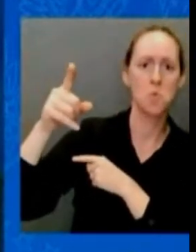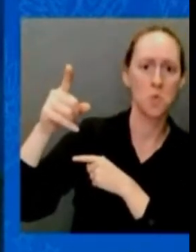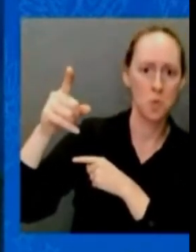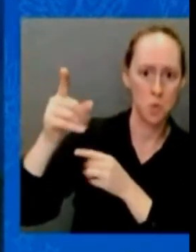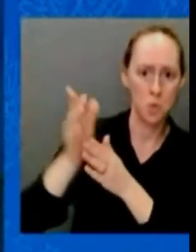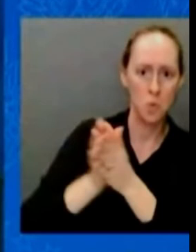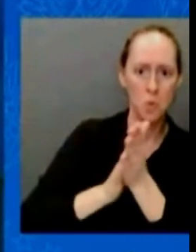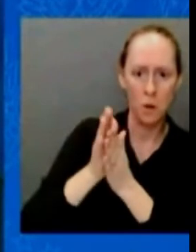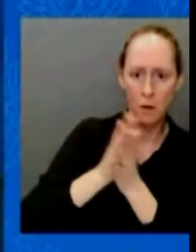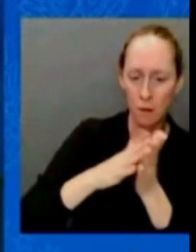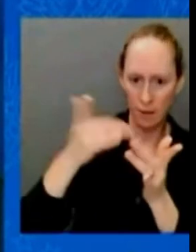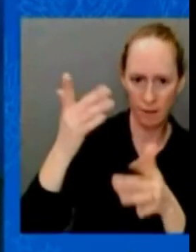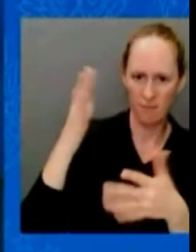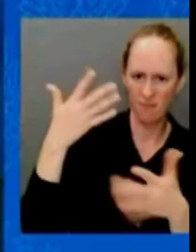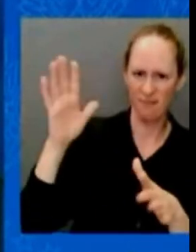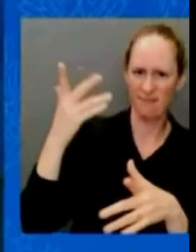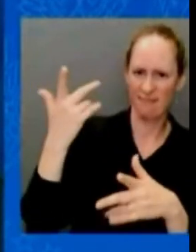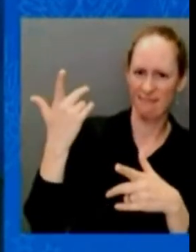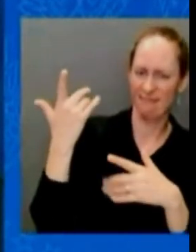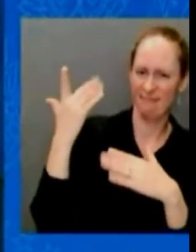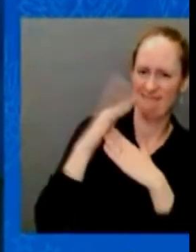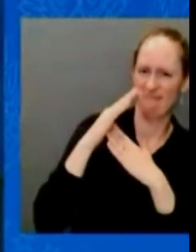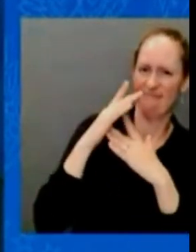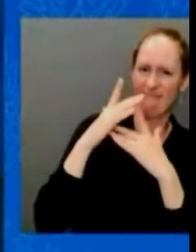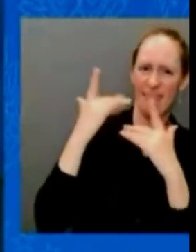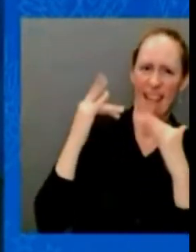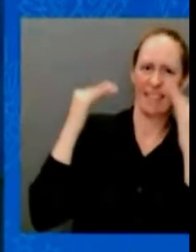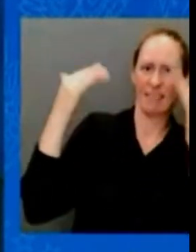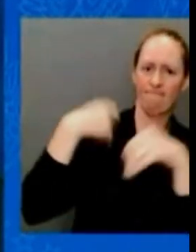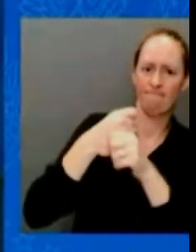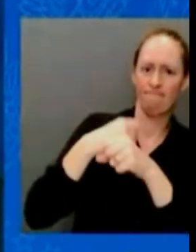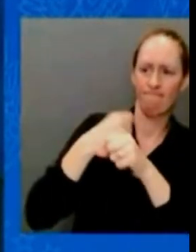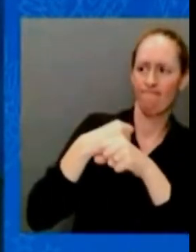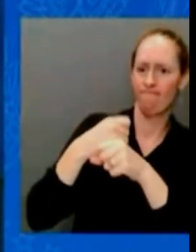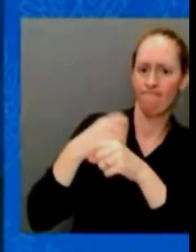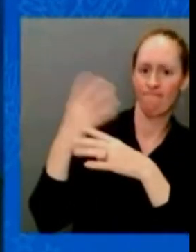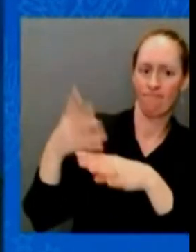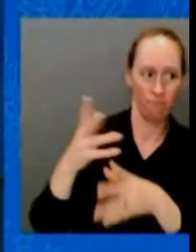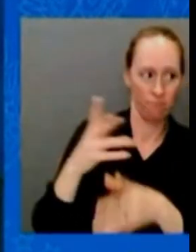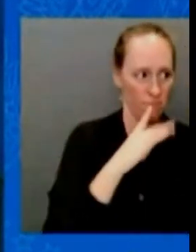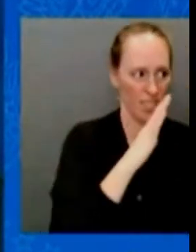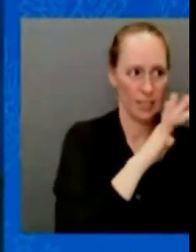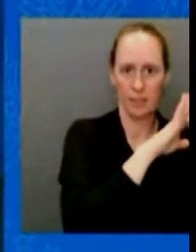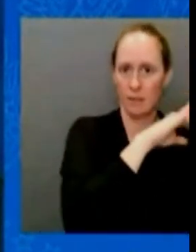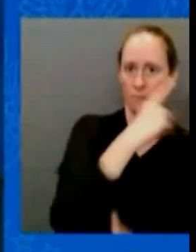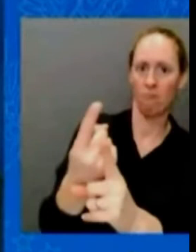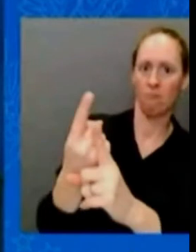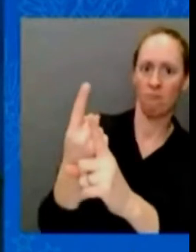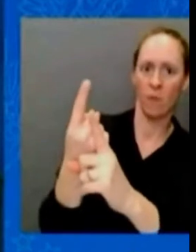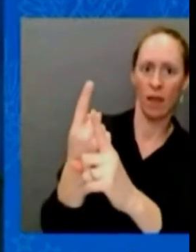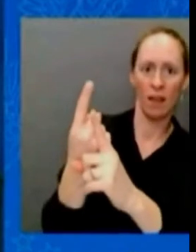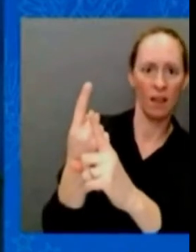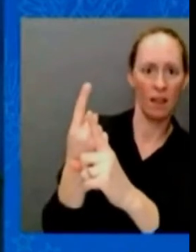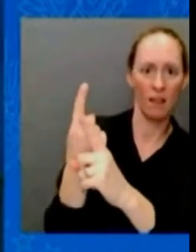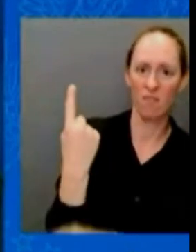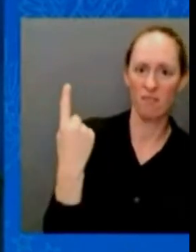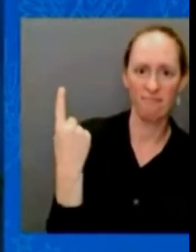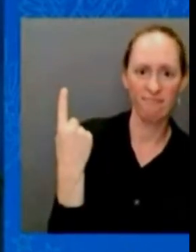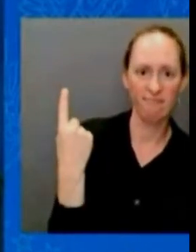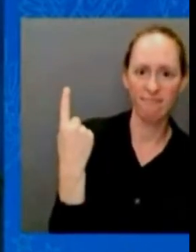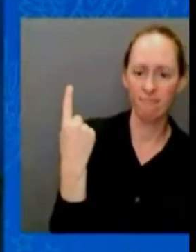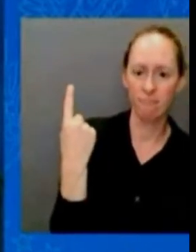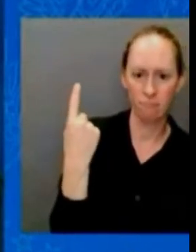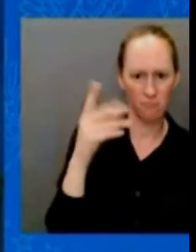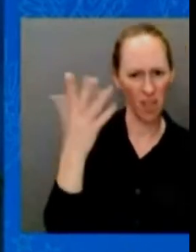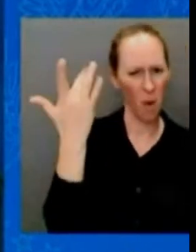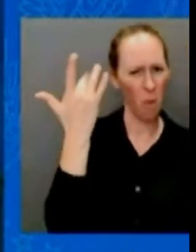in the world. So why is memory so important? The semiconductors that we build, the